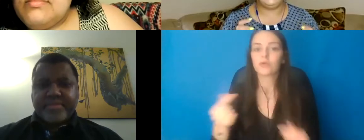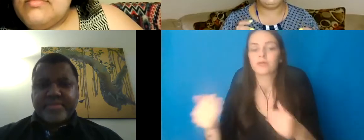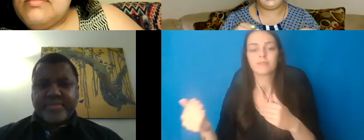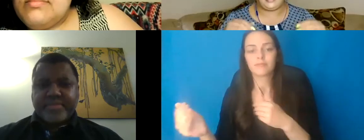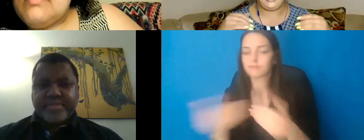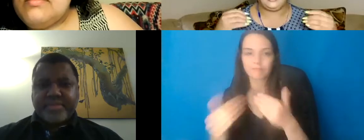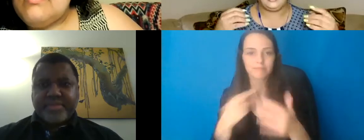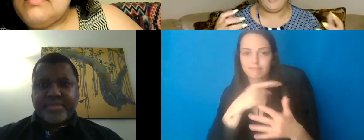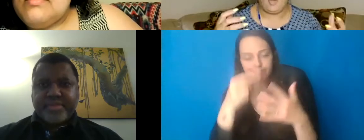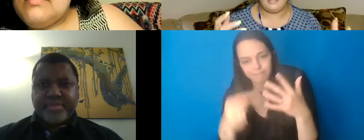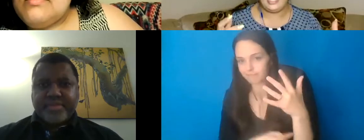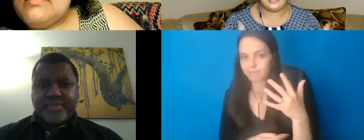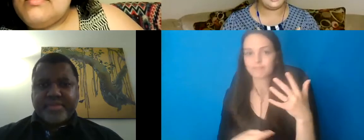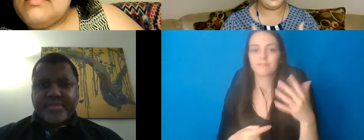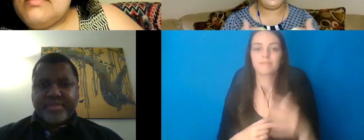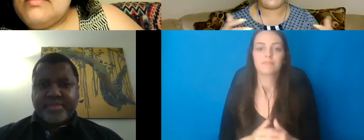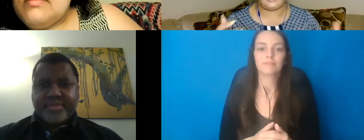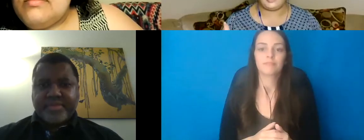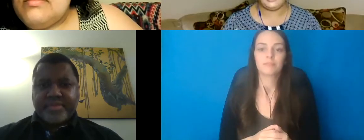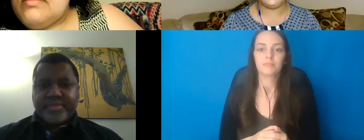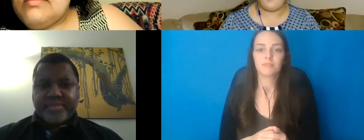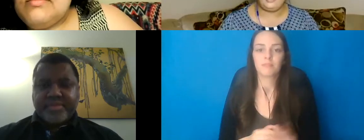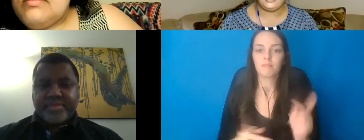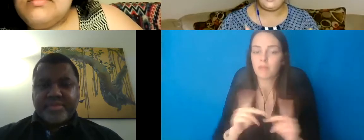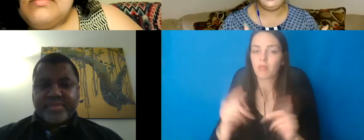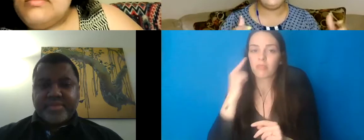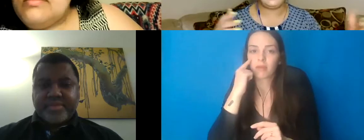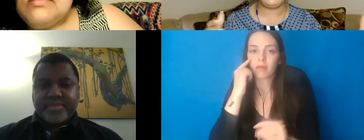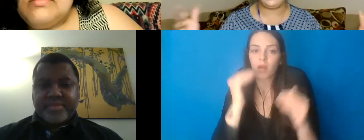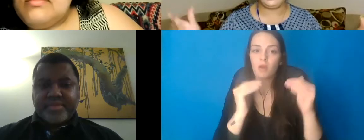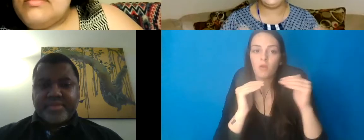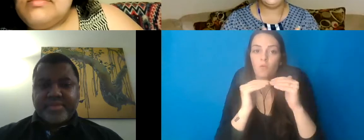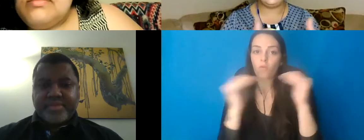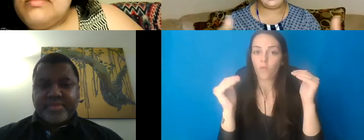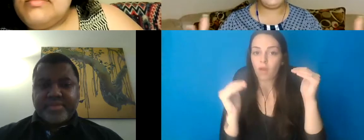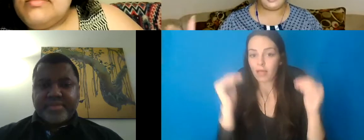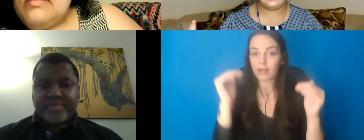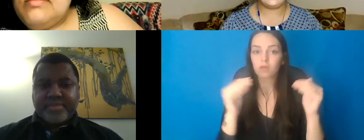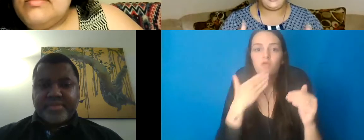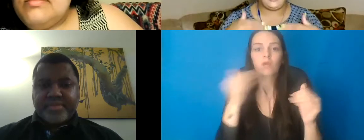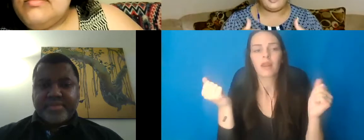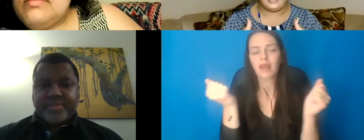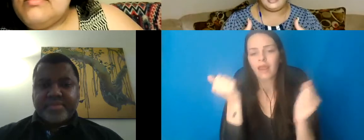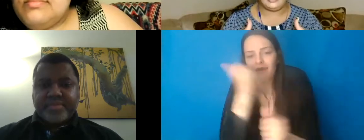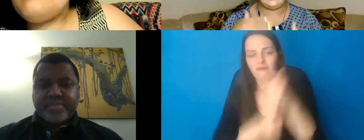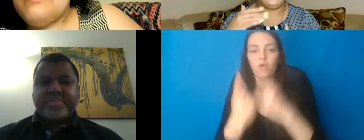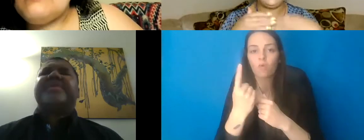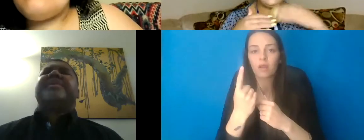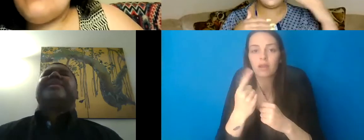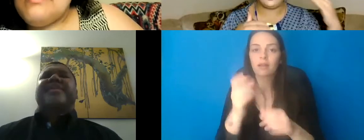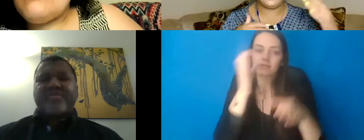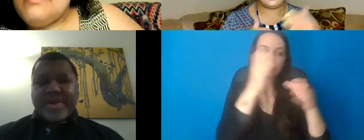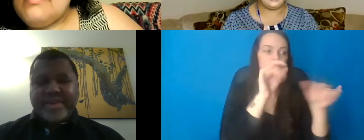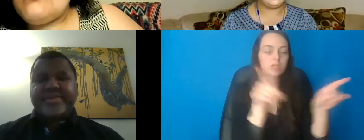that equality is good for everybody. Equality only gives everybody the same chances. Equity is definitely going to do